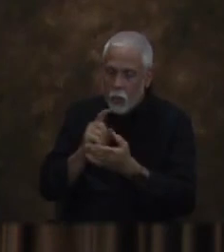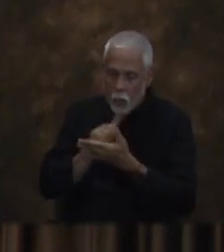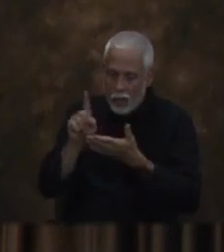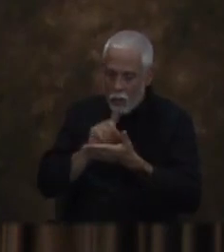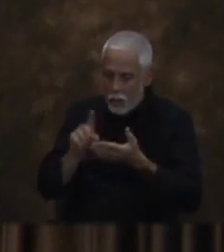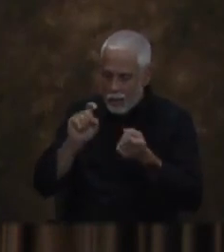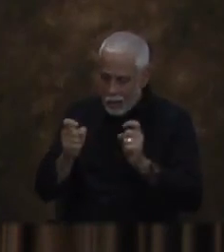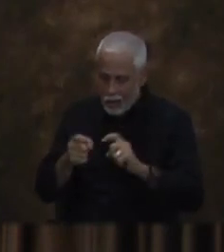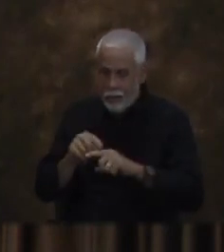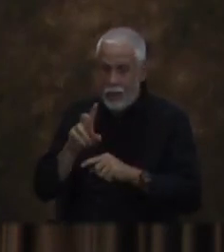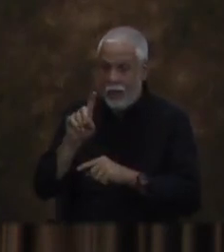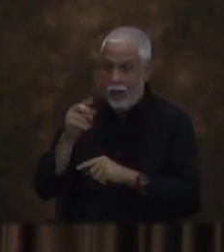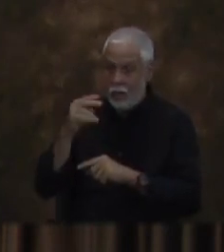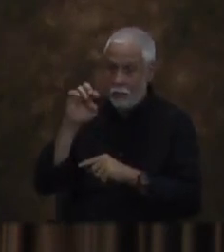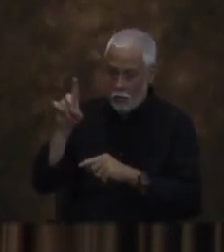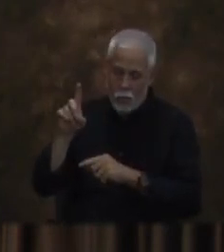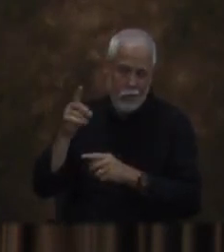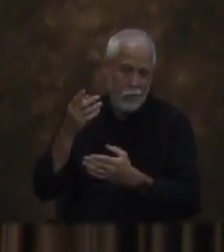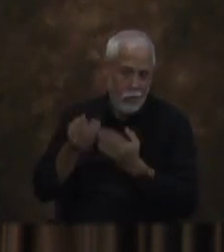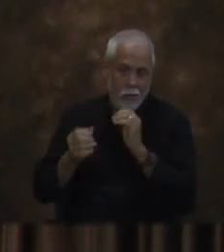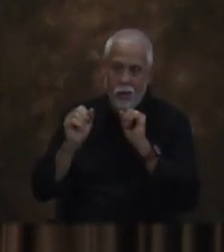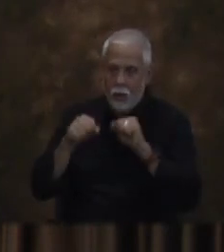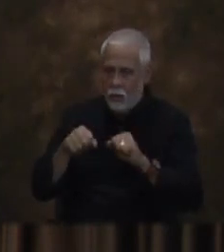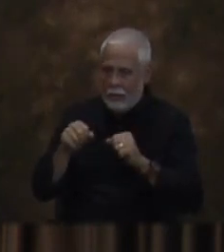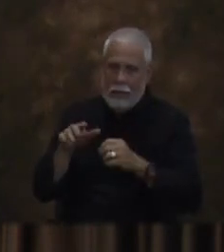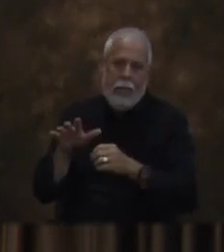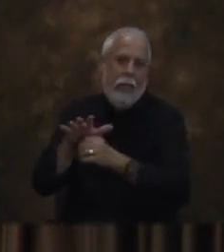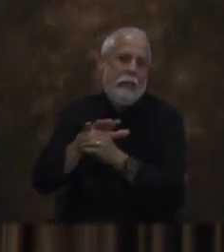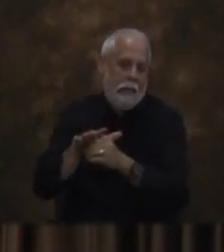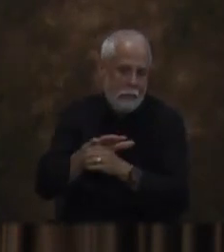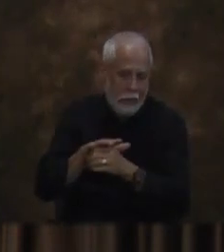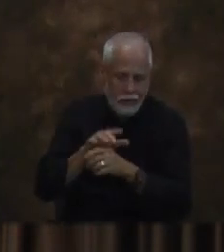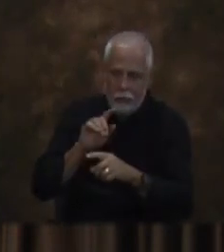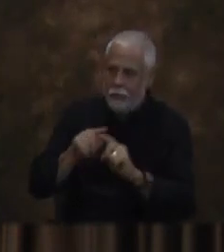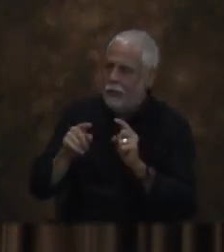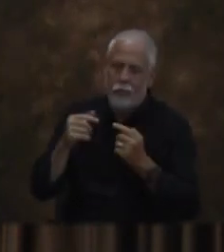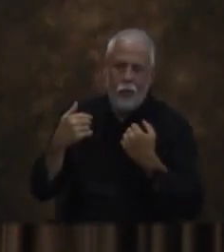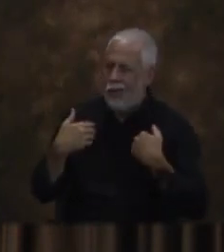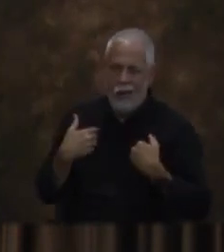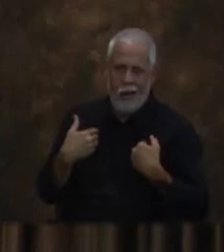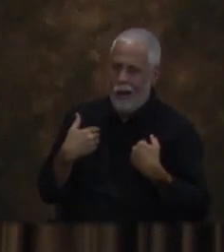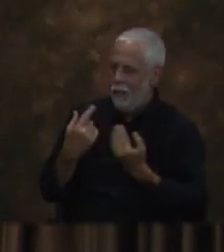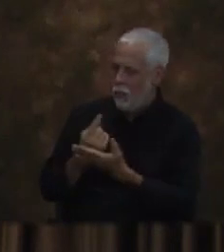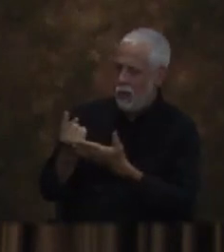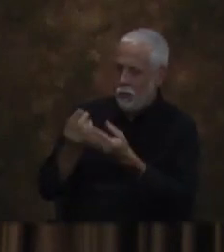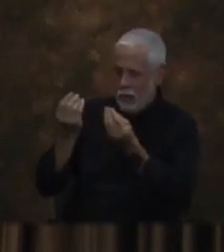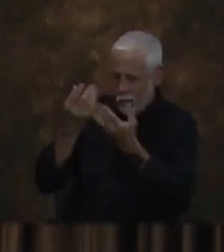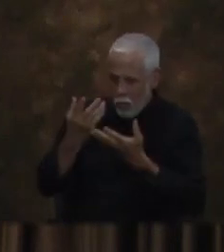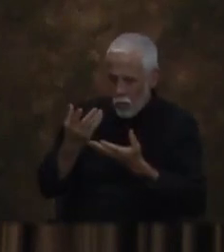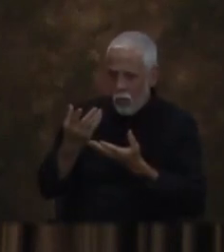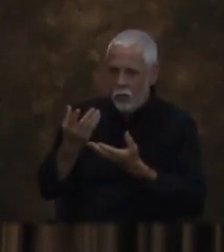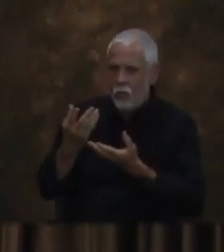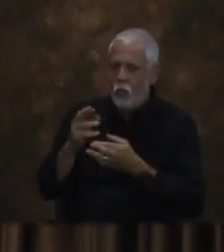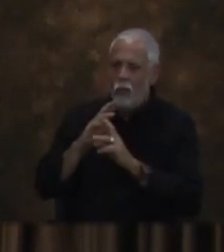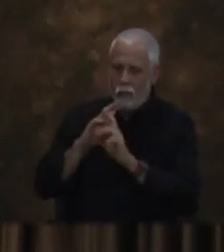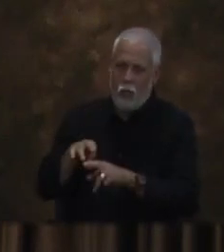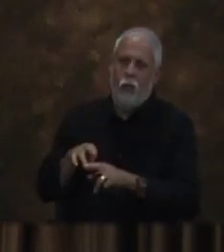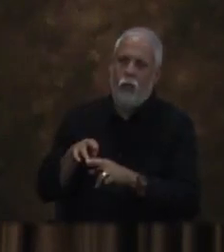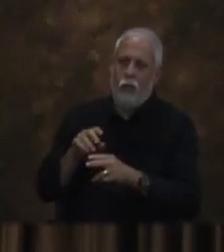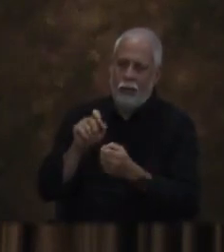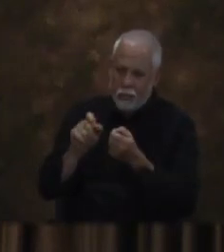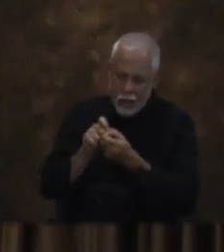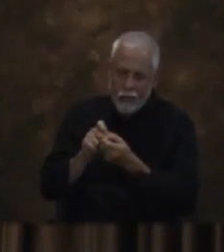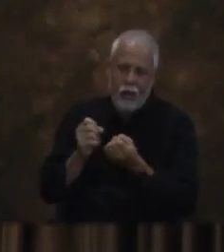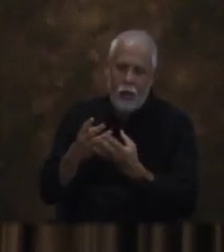week-to-week changes from the dashboard, we might be able to sort of estimate that, but I don't get a weekly report or daily report that specifically says how